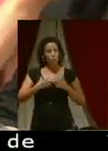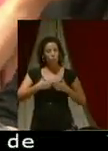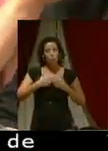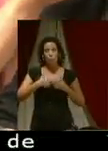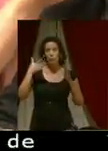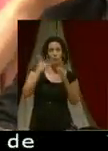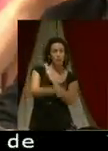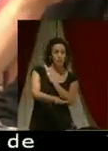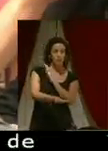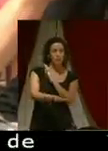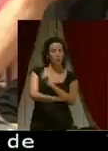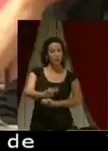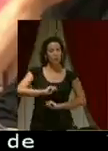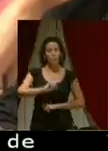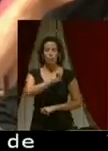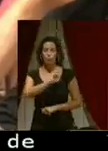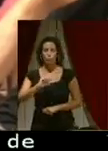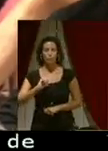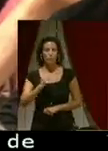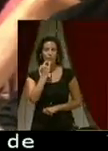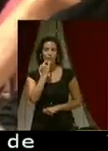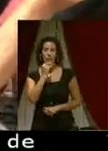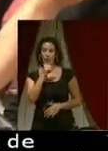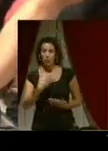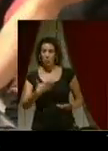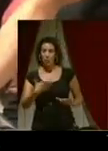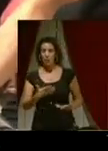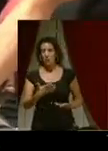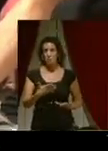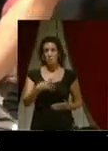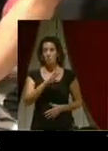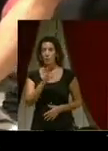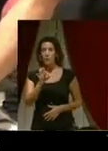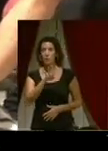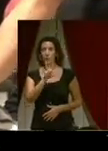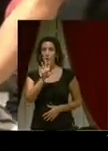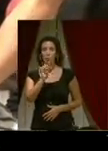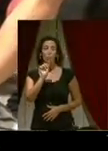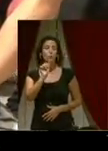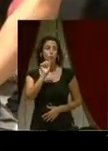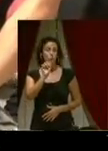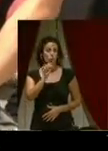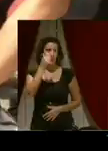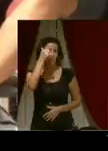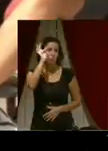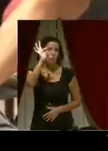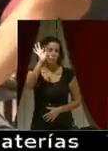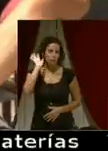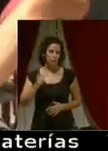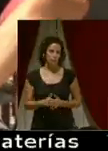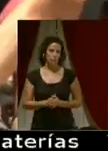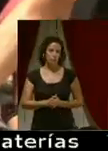will continuously work would provide an autonomy with current batteries of 45 minutes,